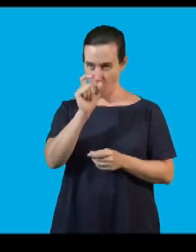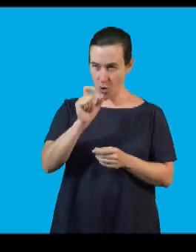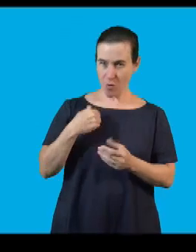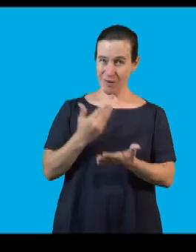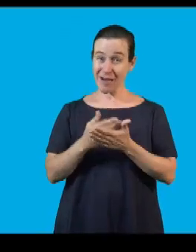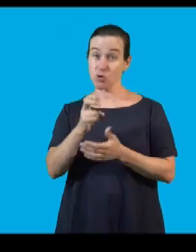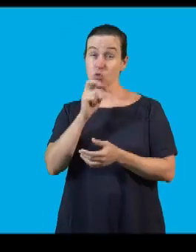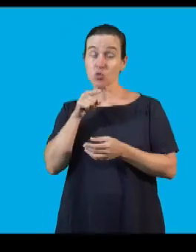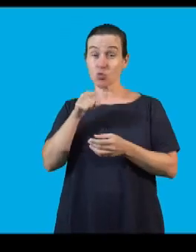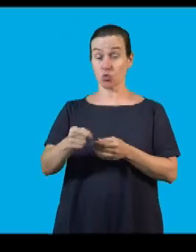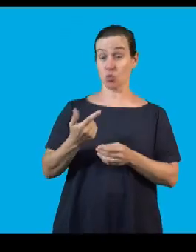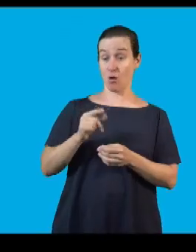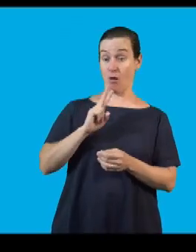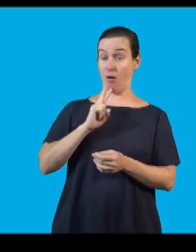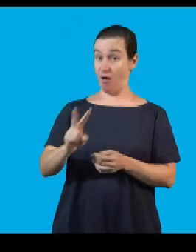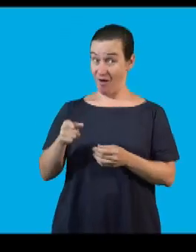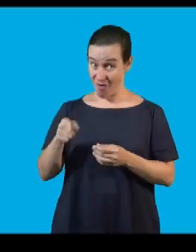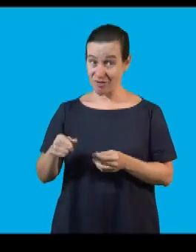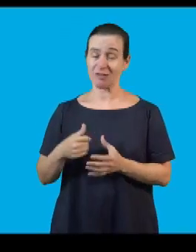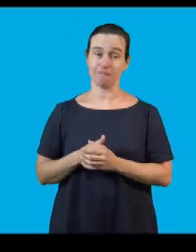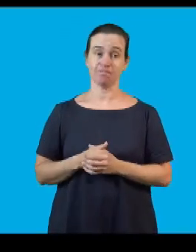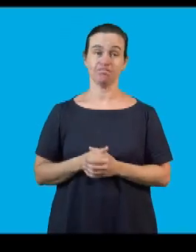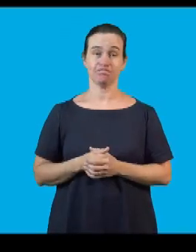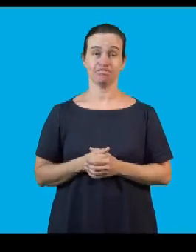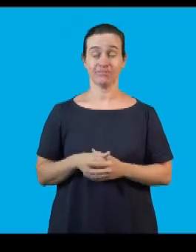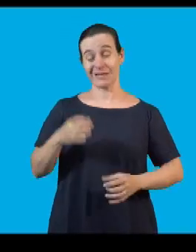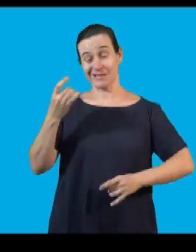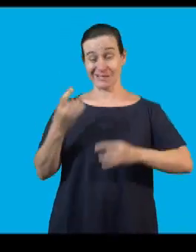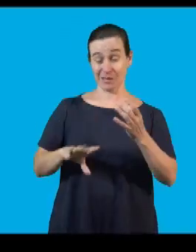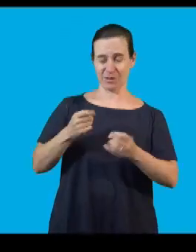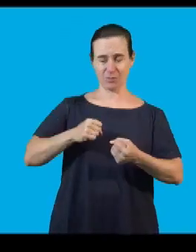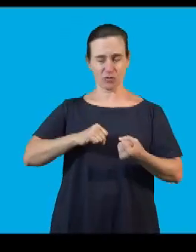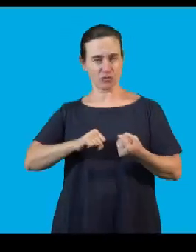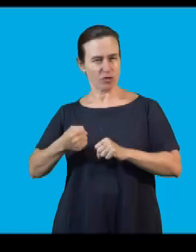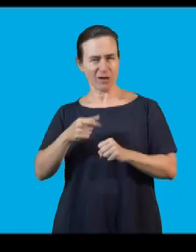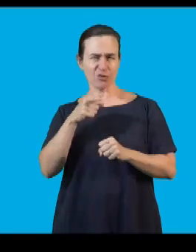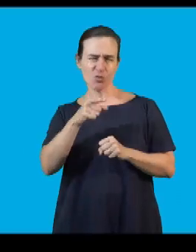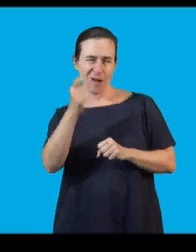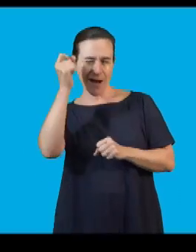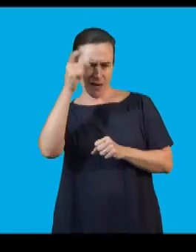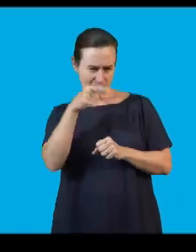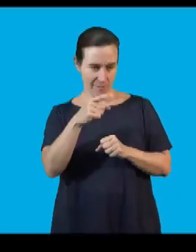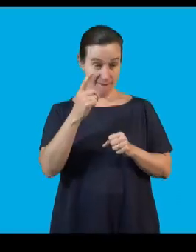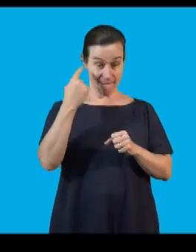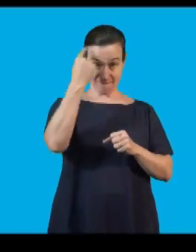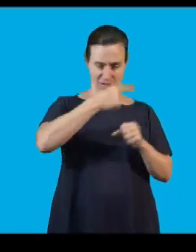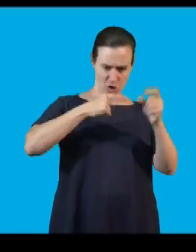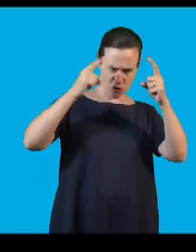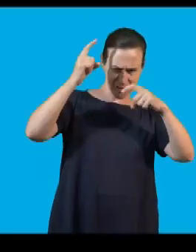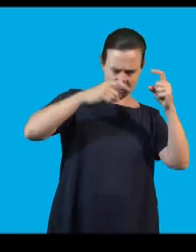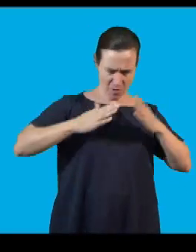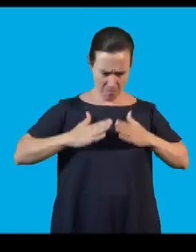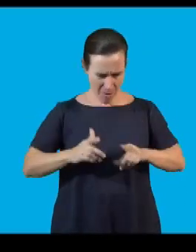respond to questions based on verbal as well as visual clues. And then they struggle to interpret the